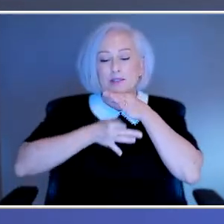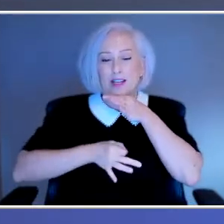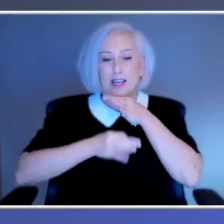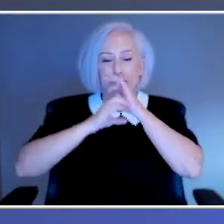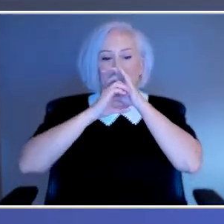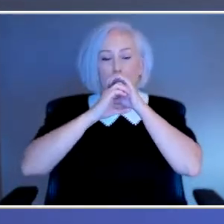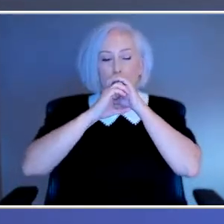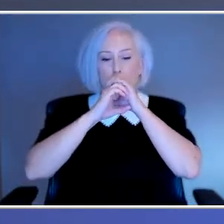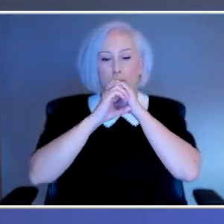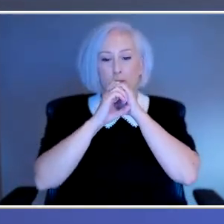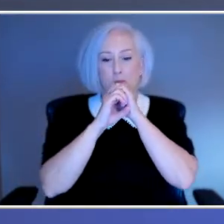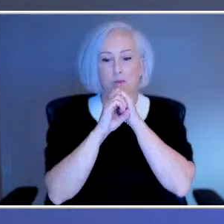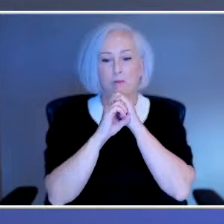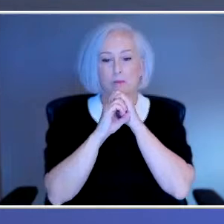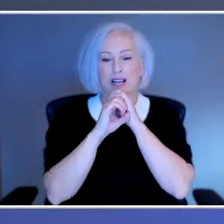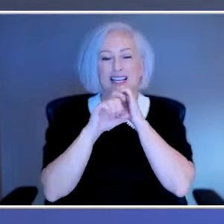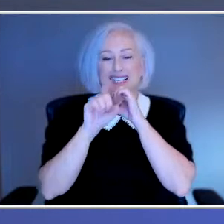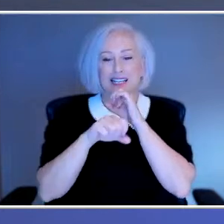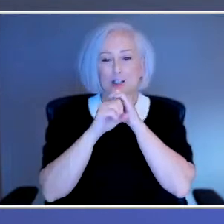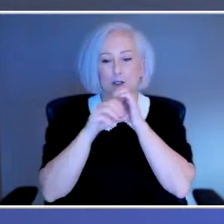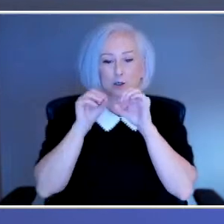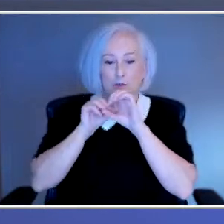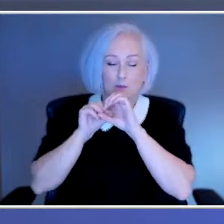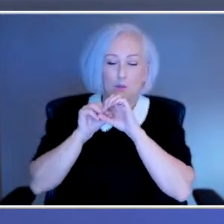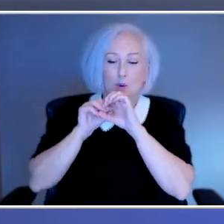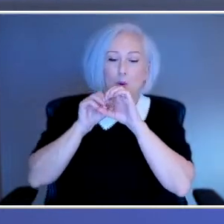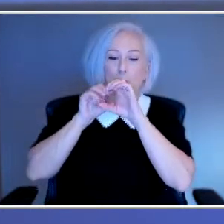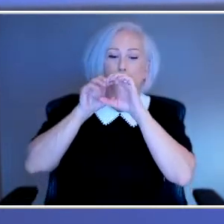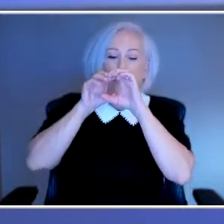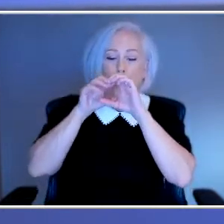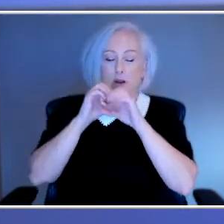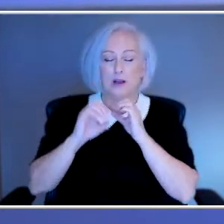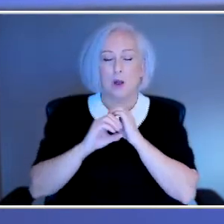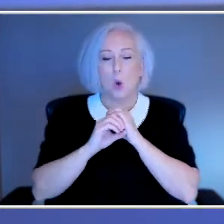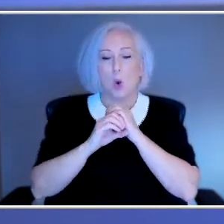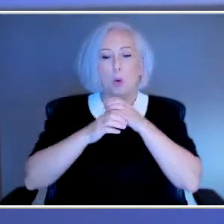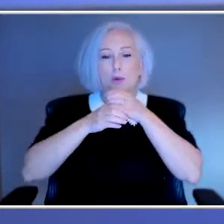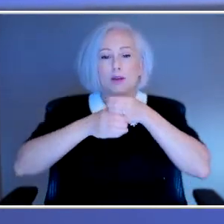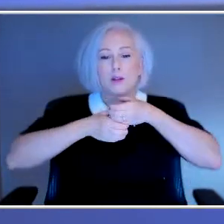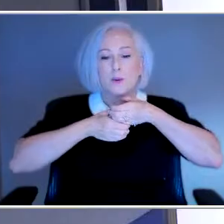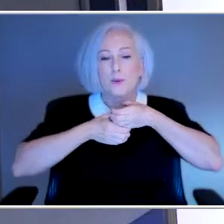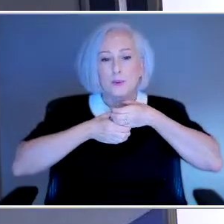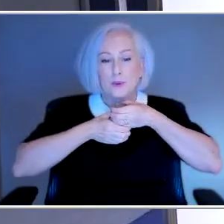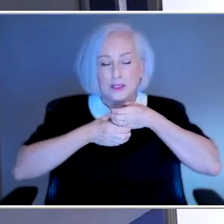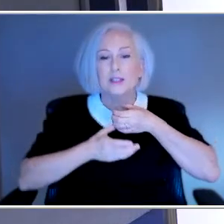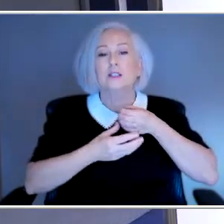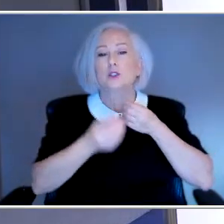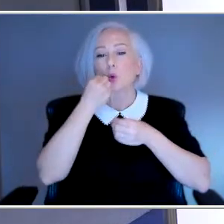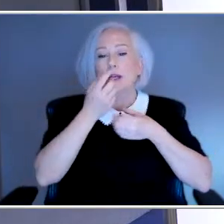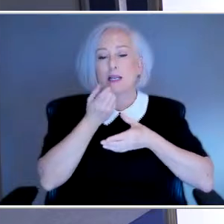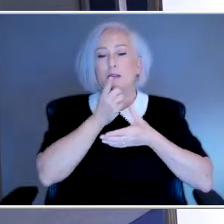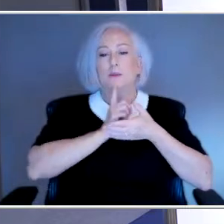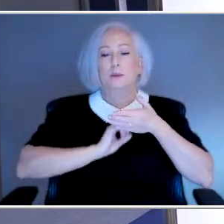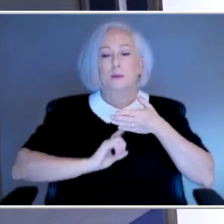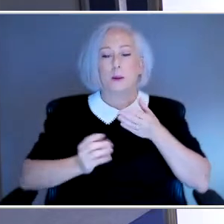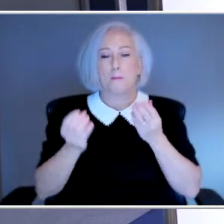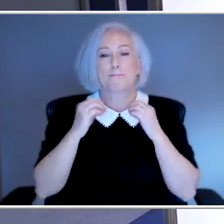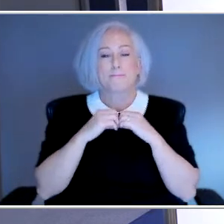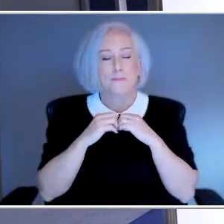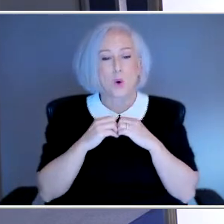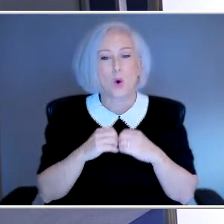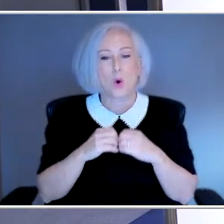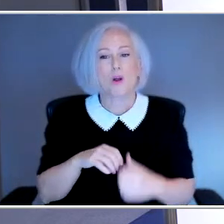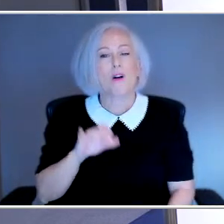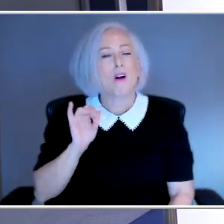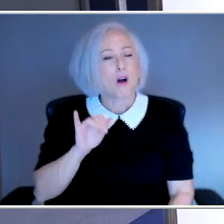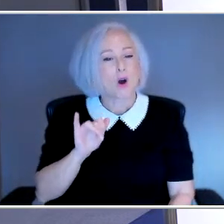bit more. Other than that, that's pretty much about it. And I heard you say it makes sense when you say a ticking time